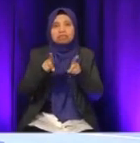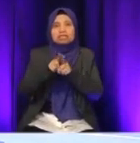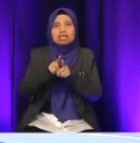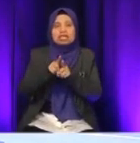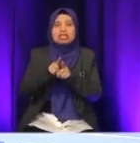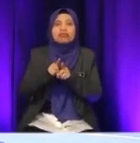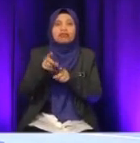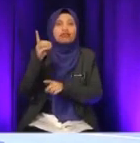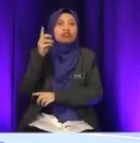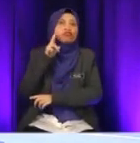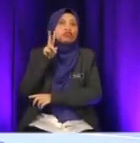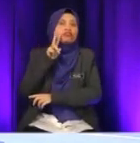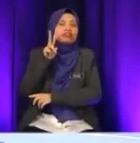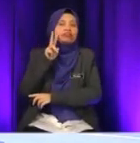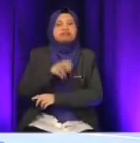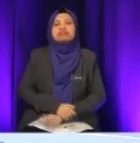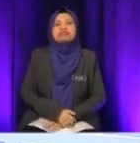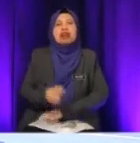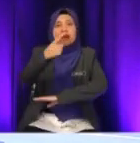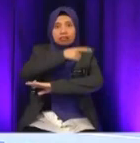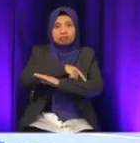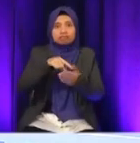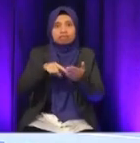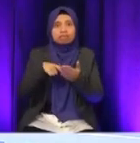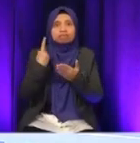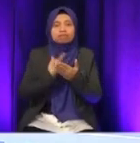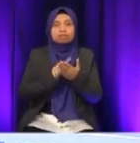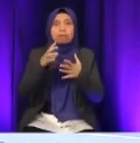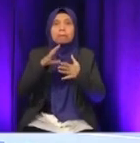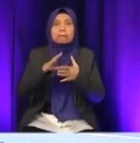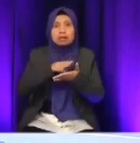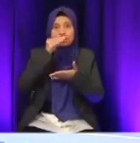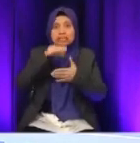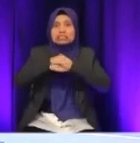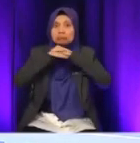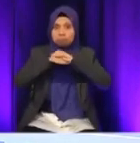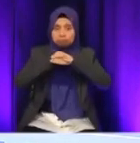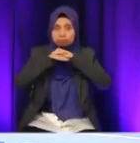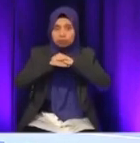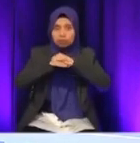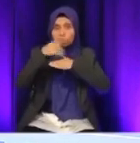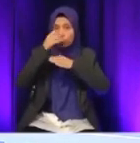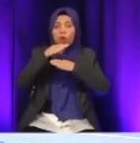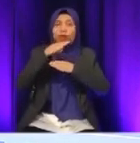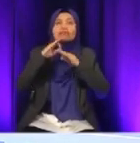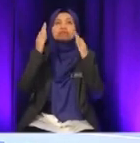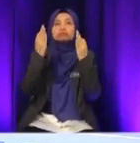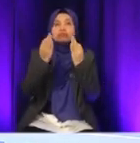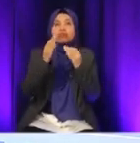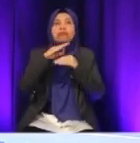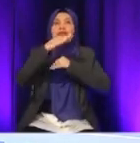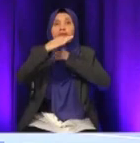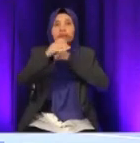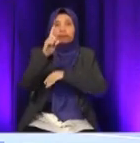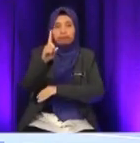at DDATV KPM. Today, we are looking at English language for Form 5 with the topic of volunteering